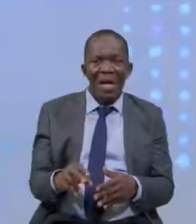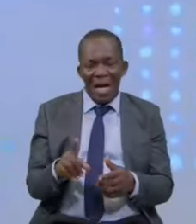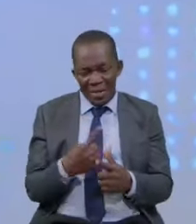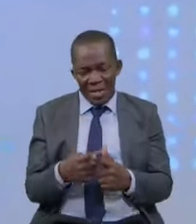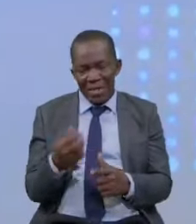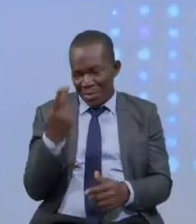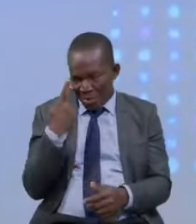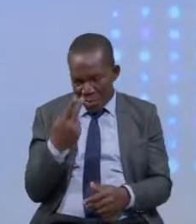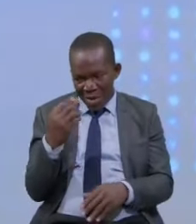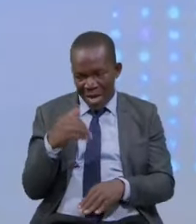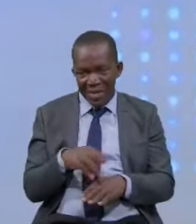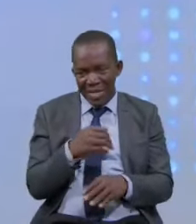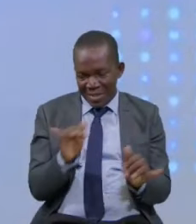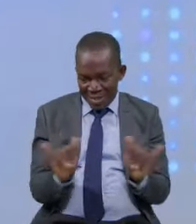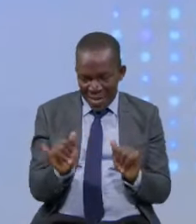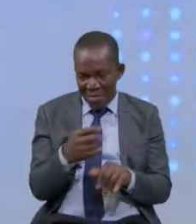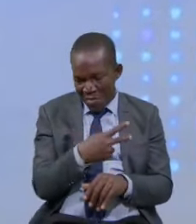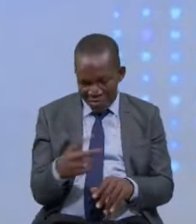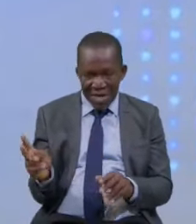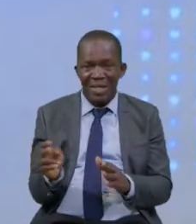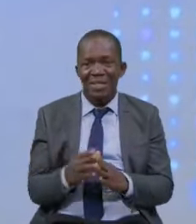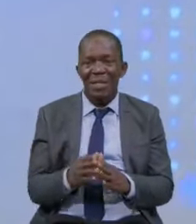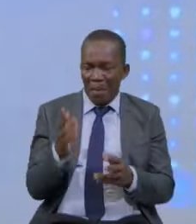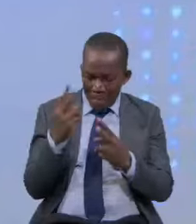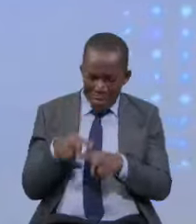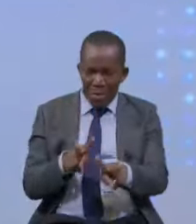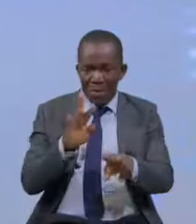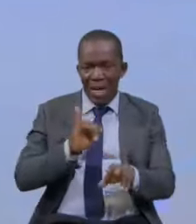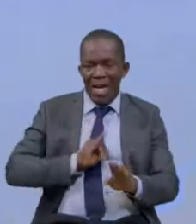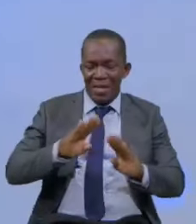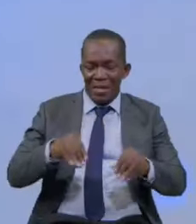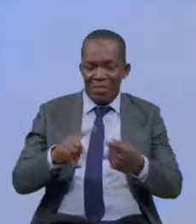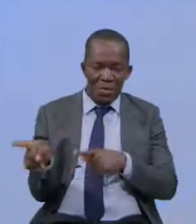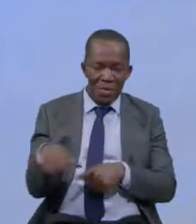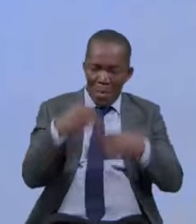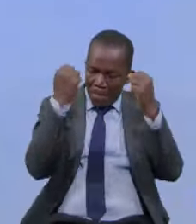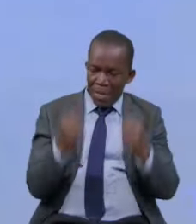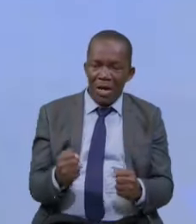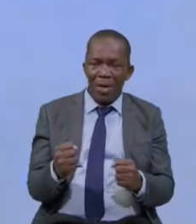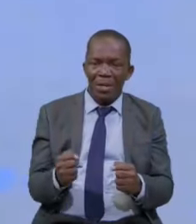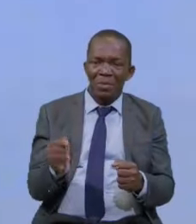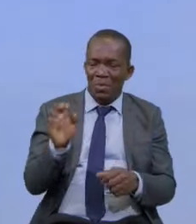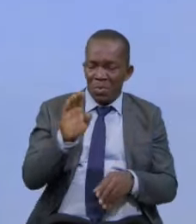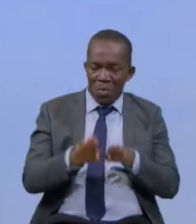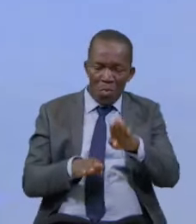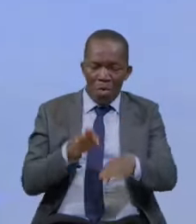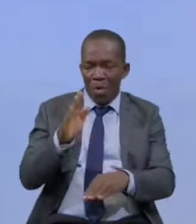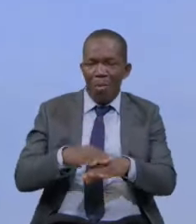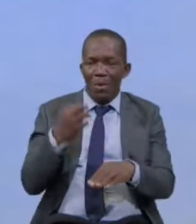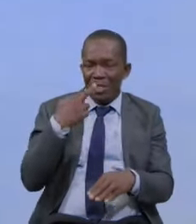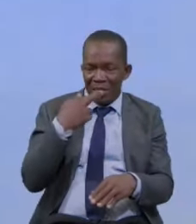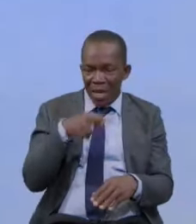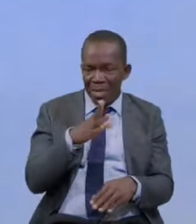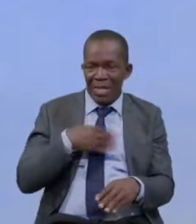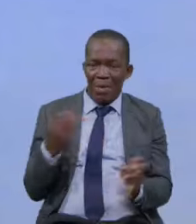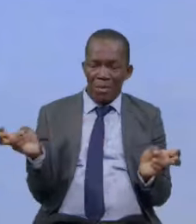village, behold, I give unto you power to tread on serpents and scorpions, and over